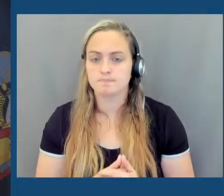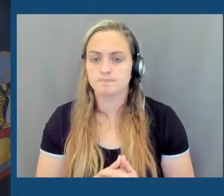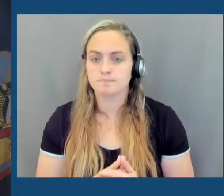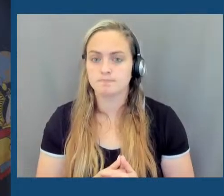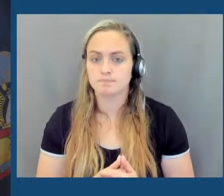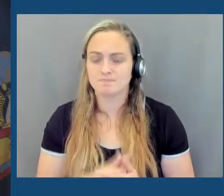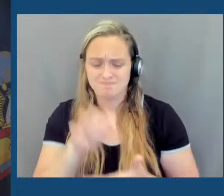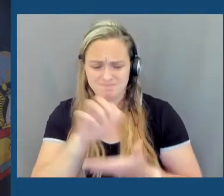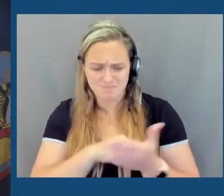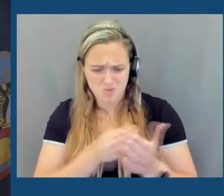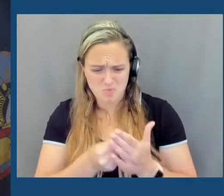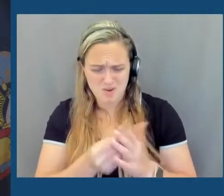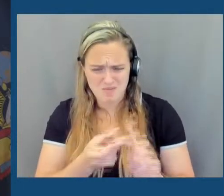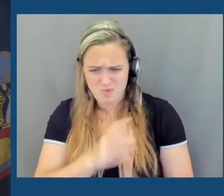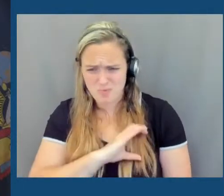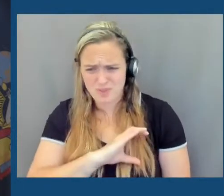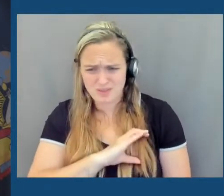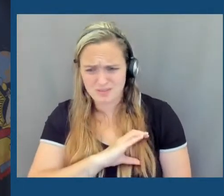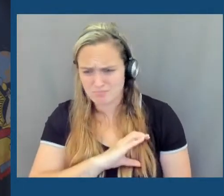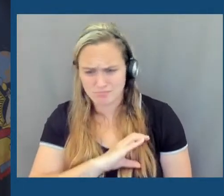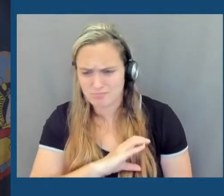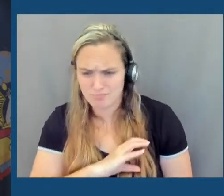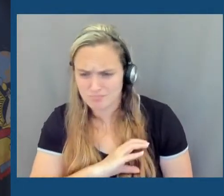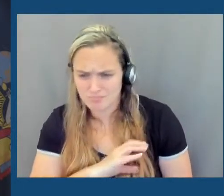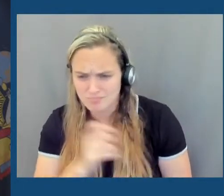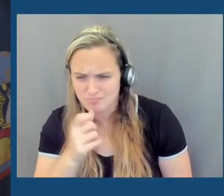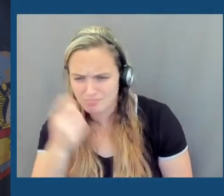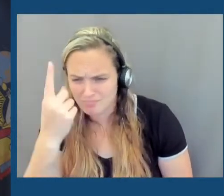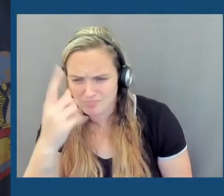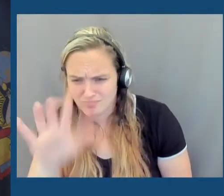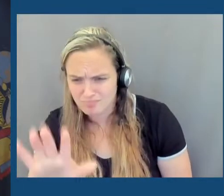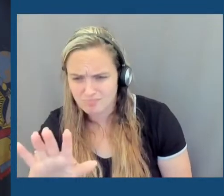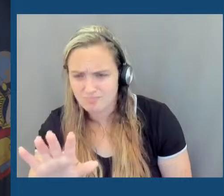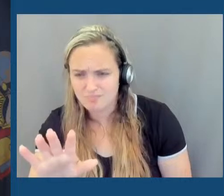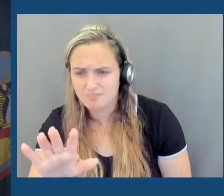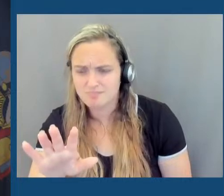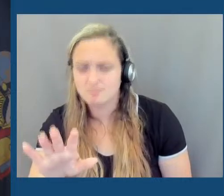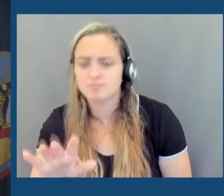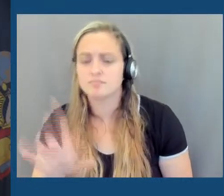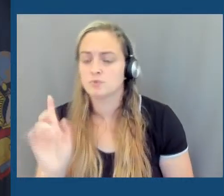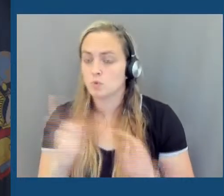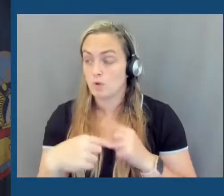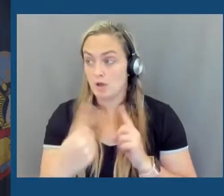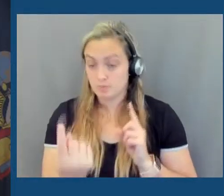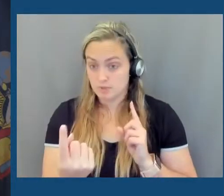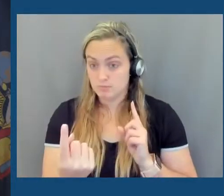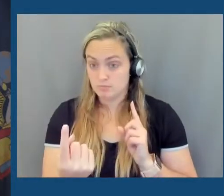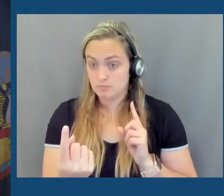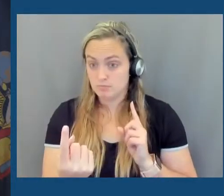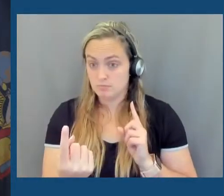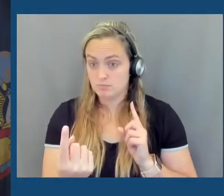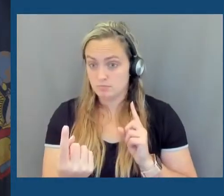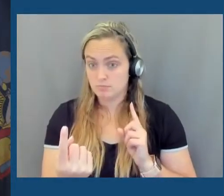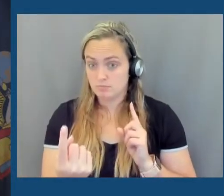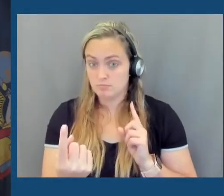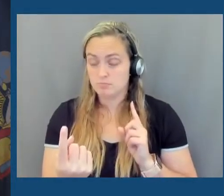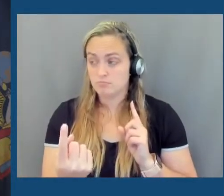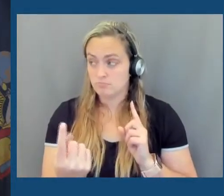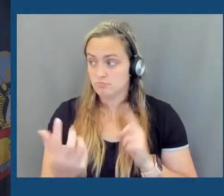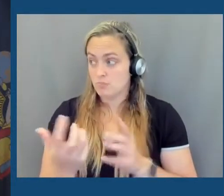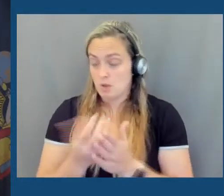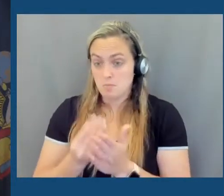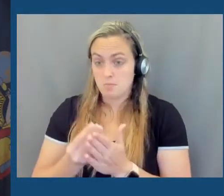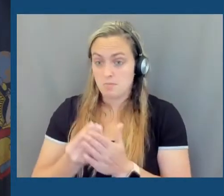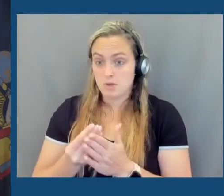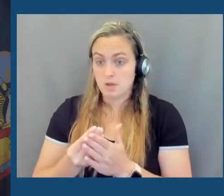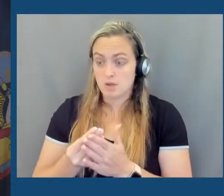Defunding police never made sense. So I, opposite of that, secured unprecedented funding for